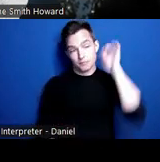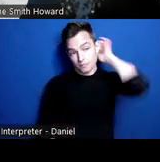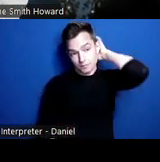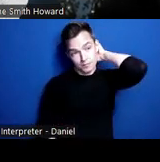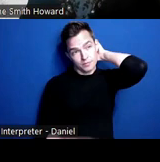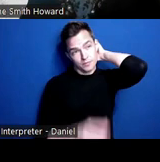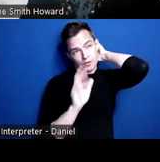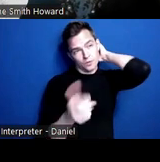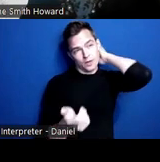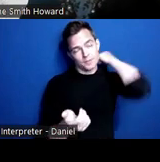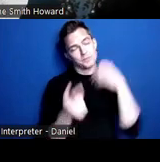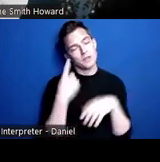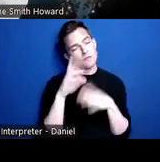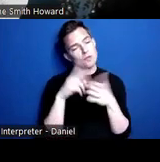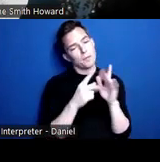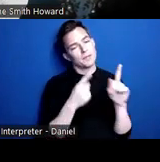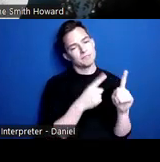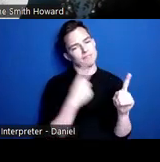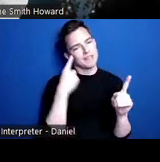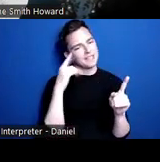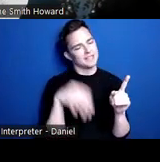Well, for the purposes, I think,